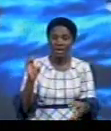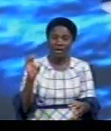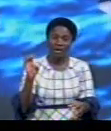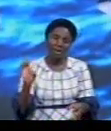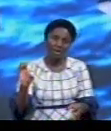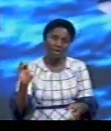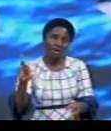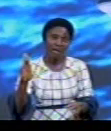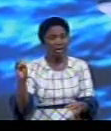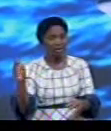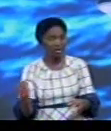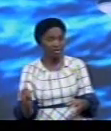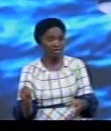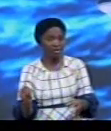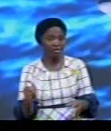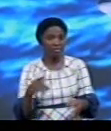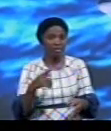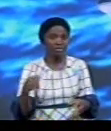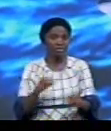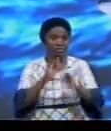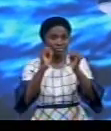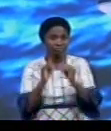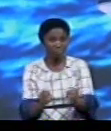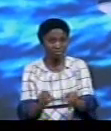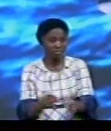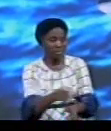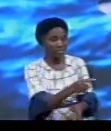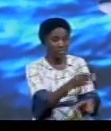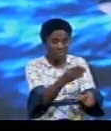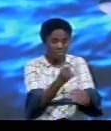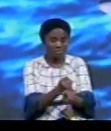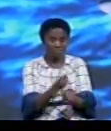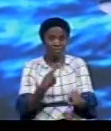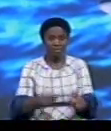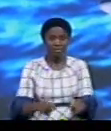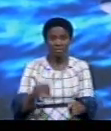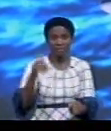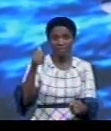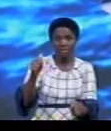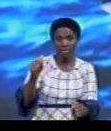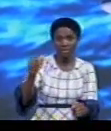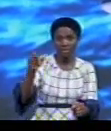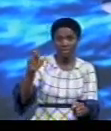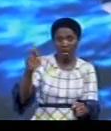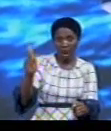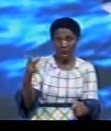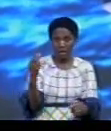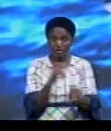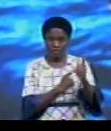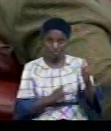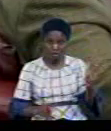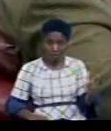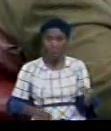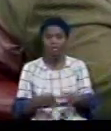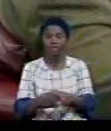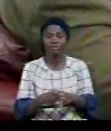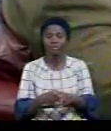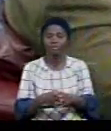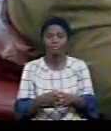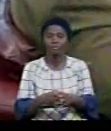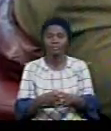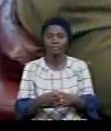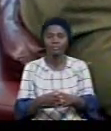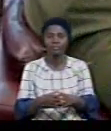took the ark of the Lord. Eli was not there. Ophni was not there. Phinehas was not there.